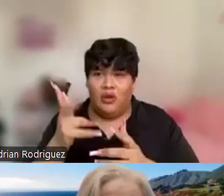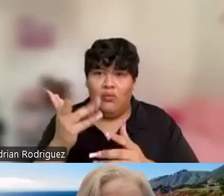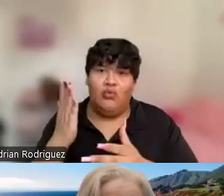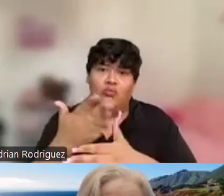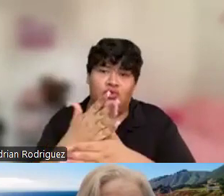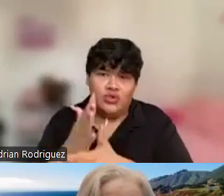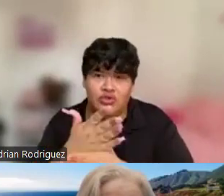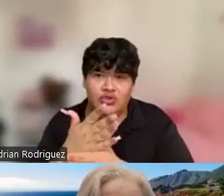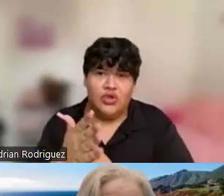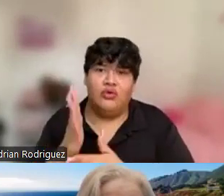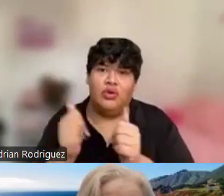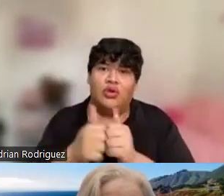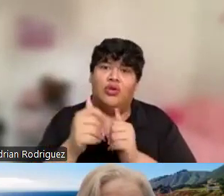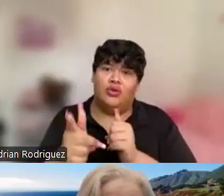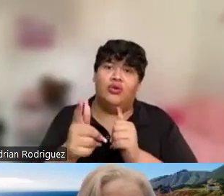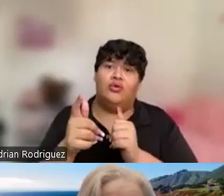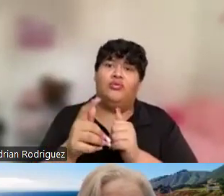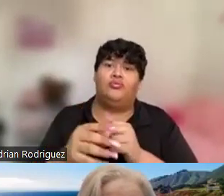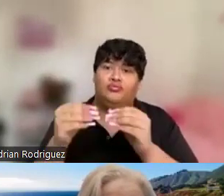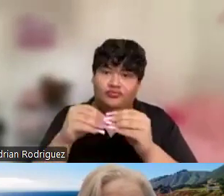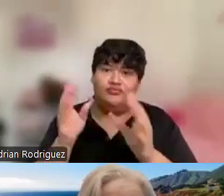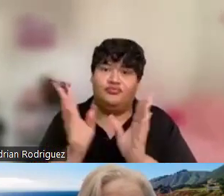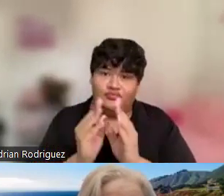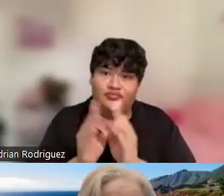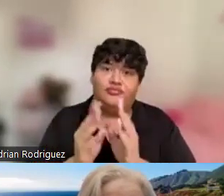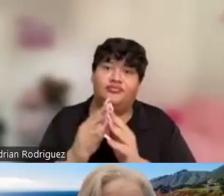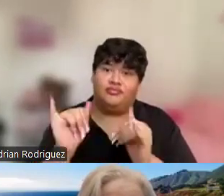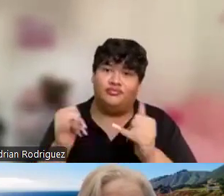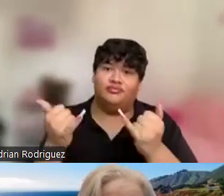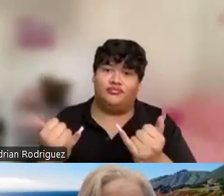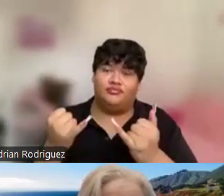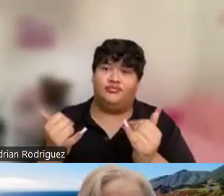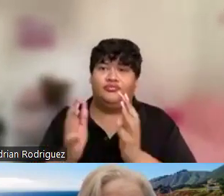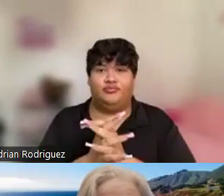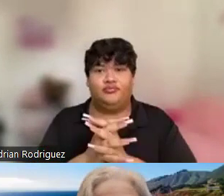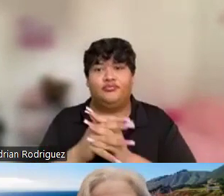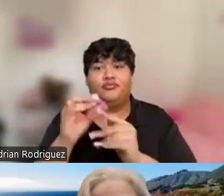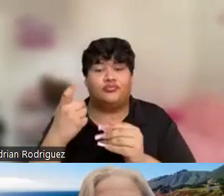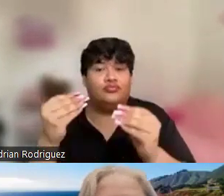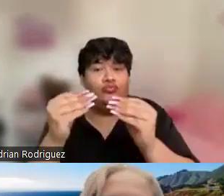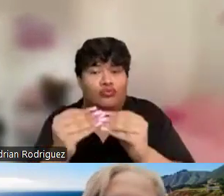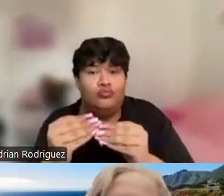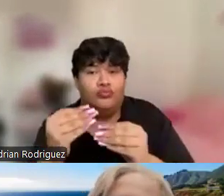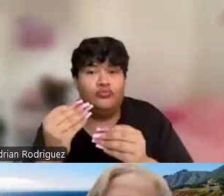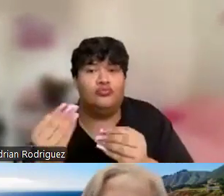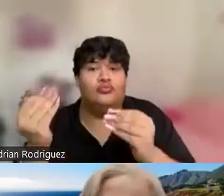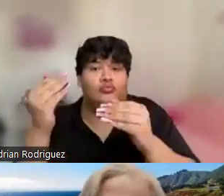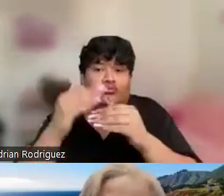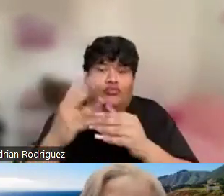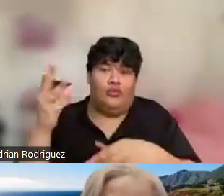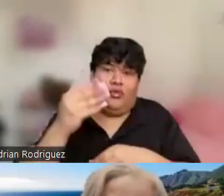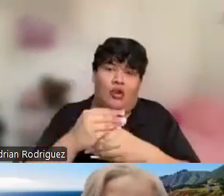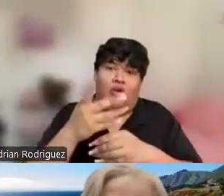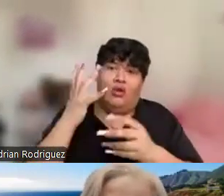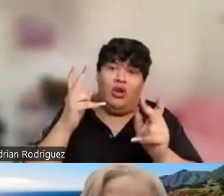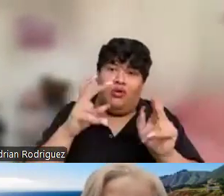those with you in meetings like today as we have more updates. So we'll now